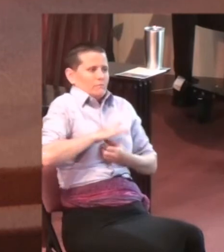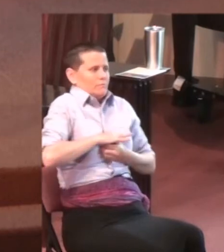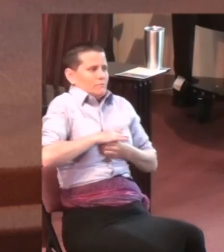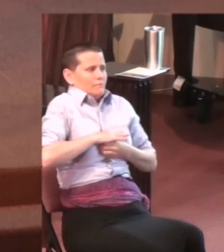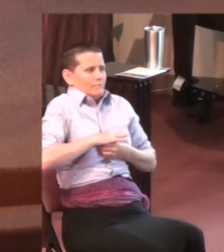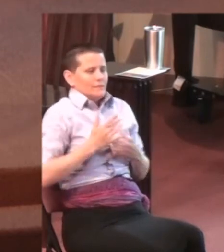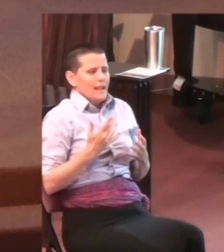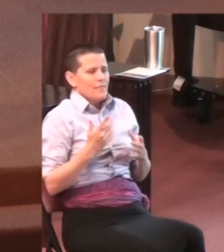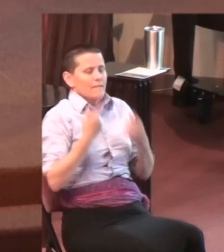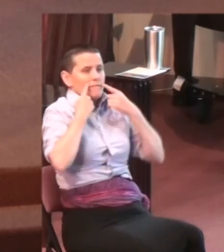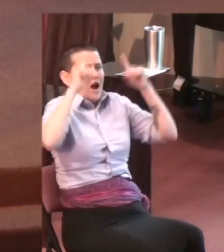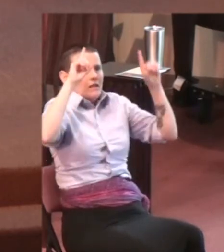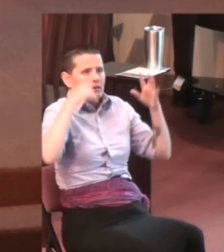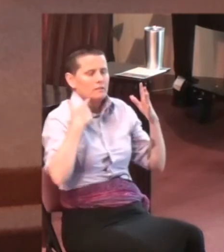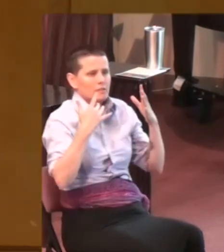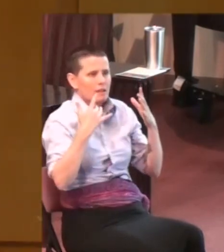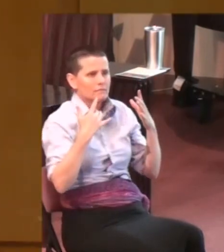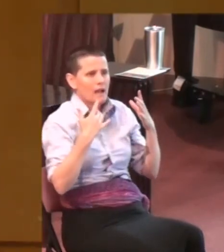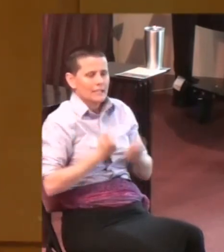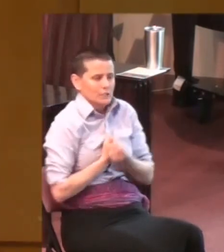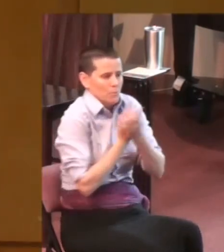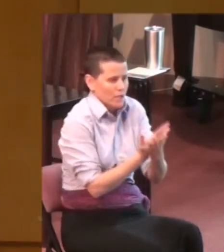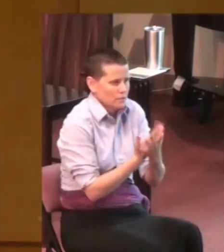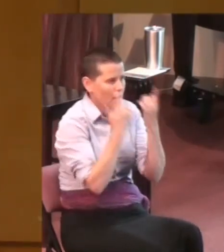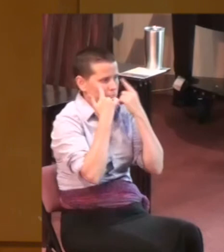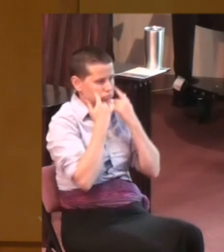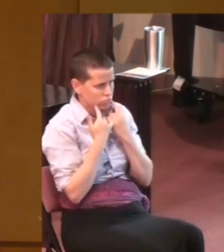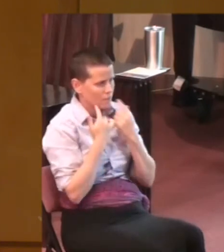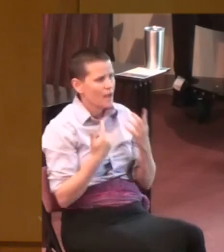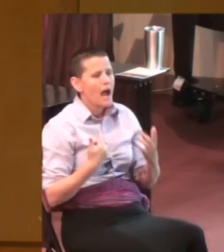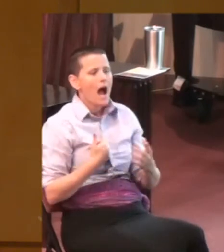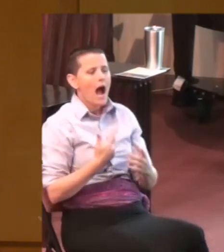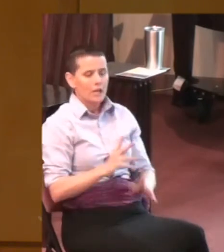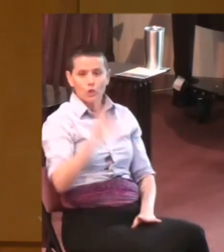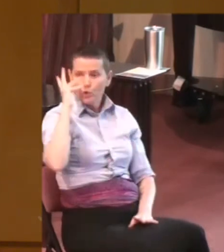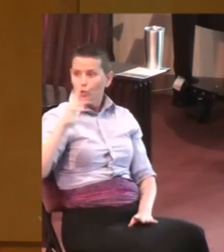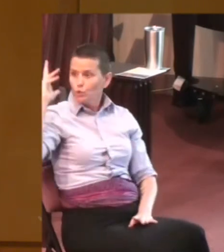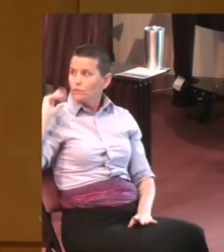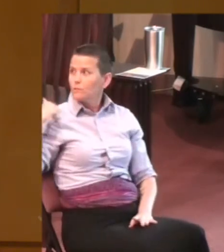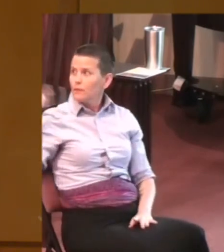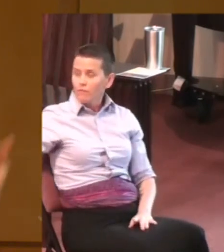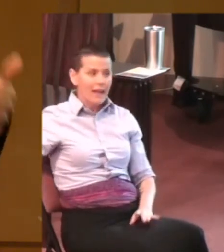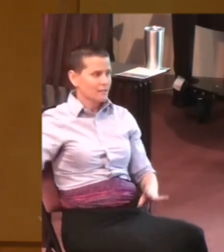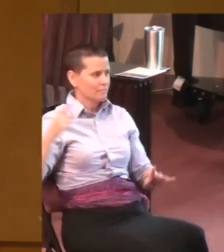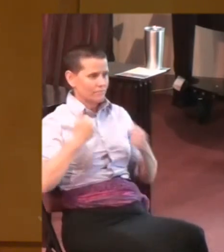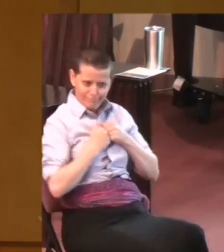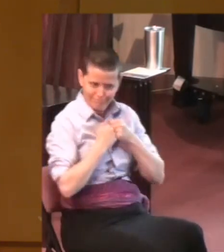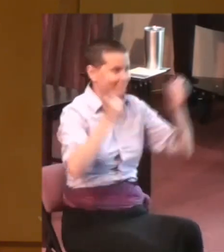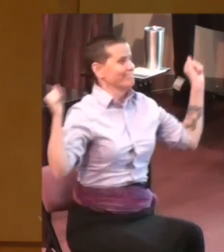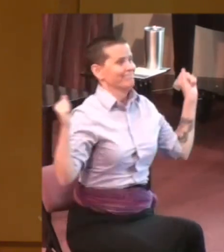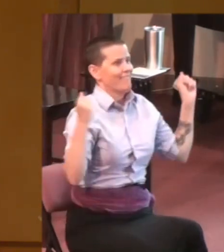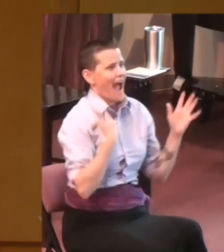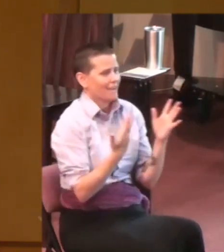When I used to be more of an extrovert. And we came here, and Kristen is like over-the-moon extrovert. So it's allowed me to be